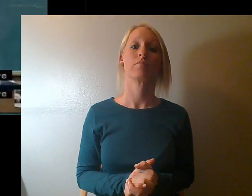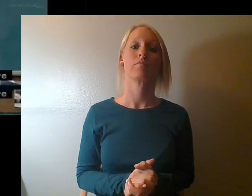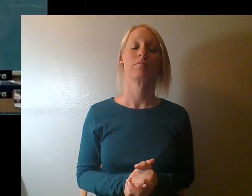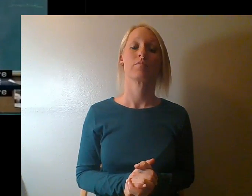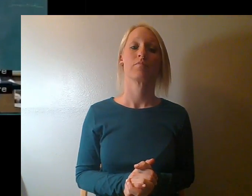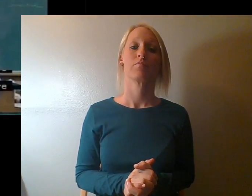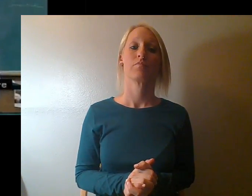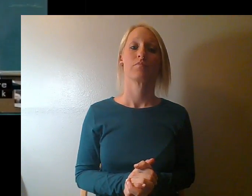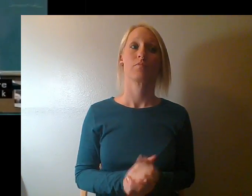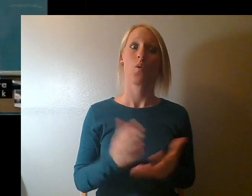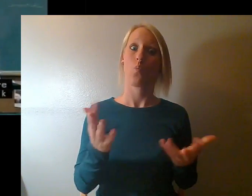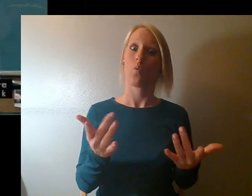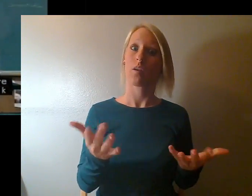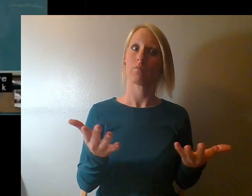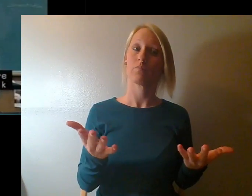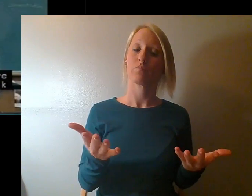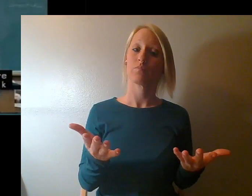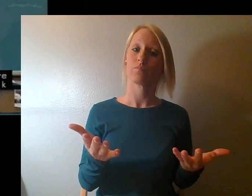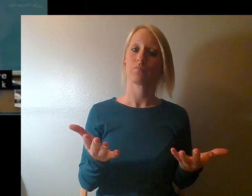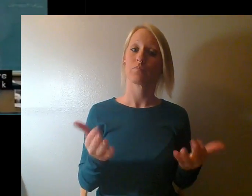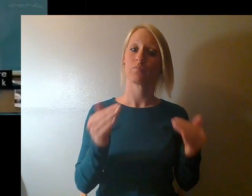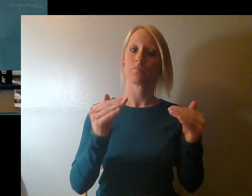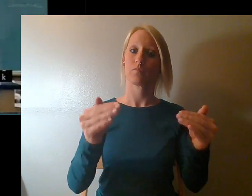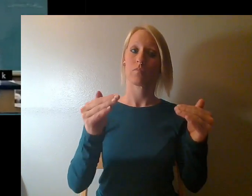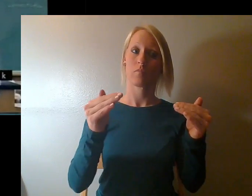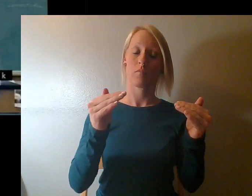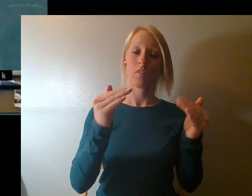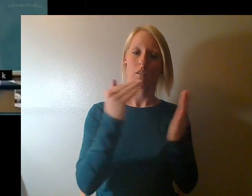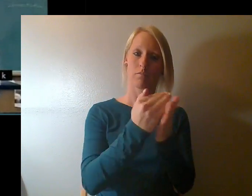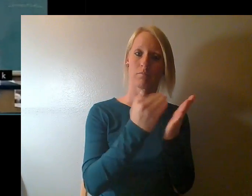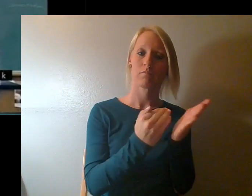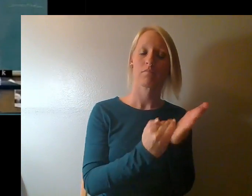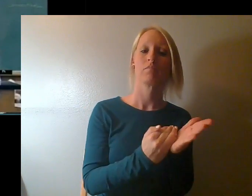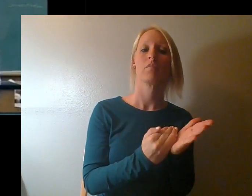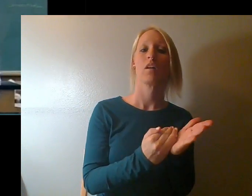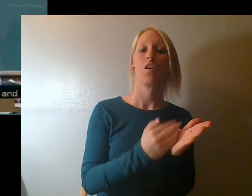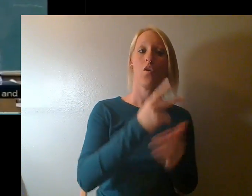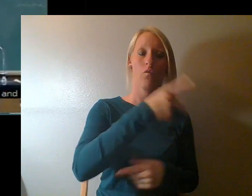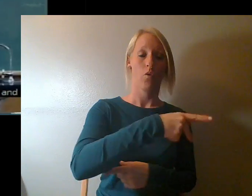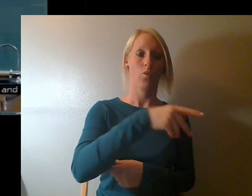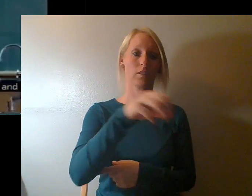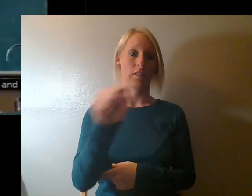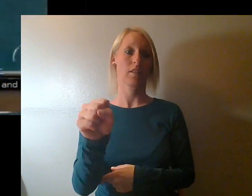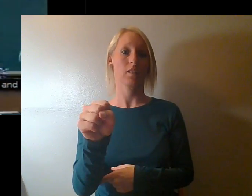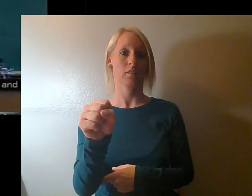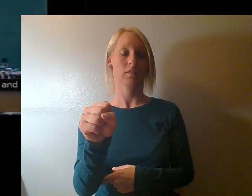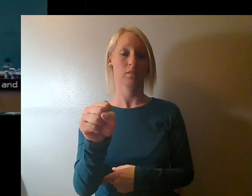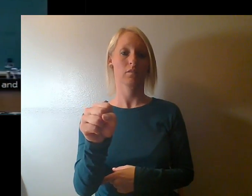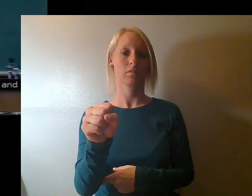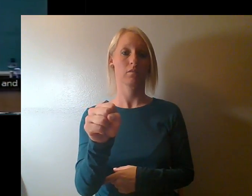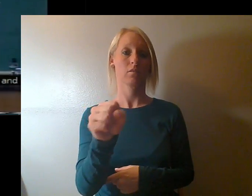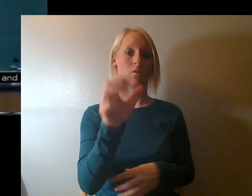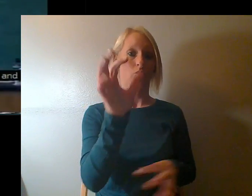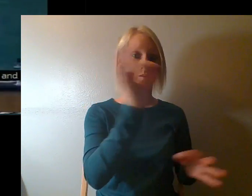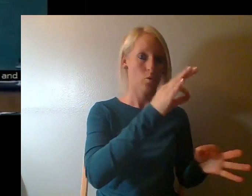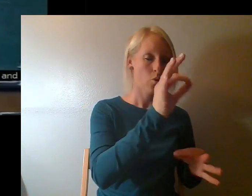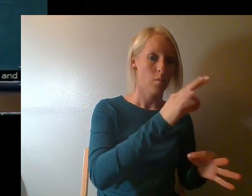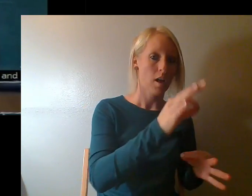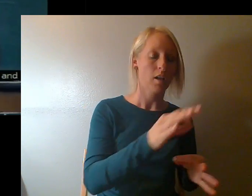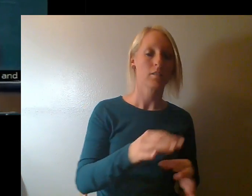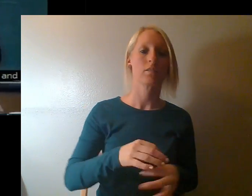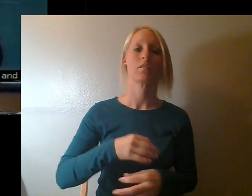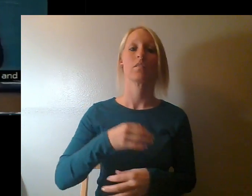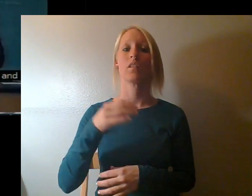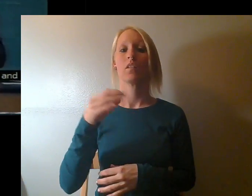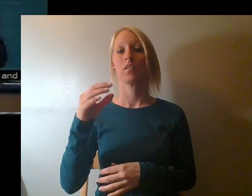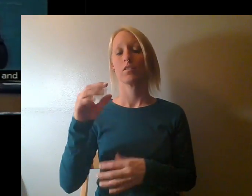today is we were able to get through and talk about chloroplasts and photosynthesis. We were able to go through and begin our discussion of diffusion and